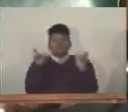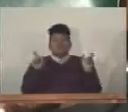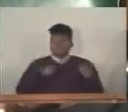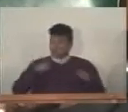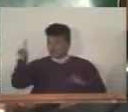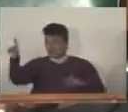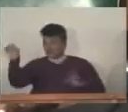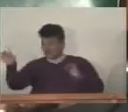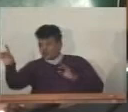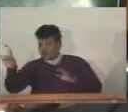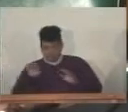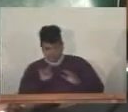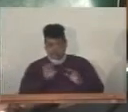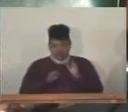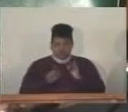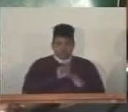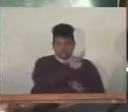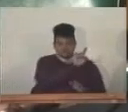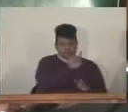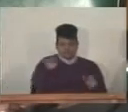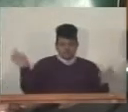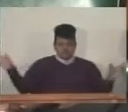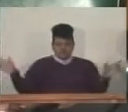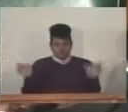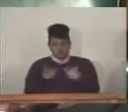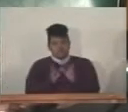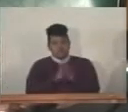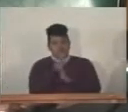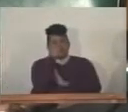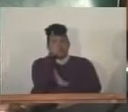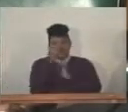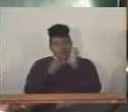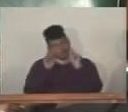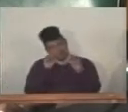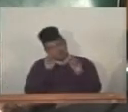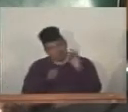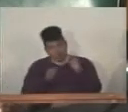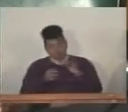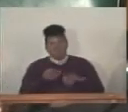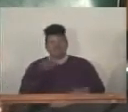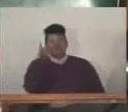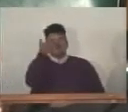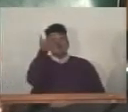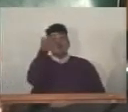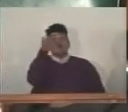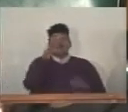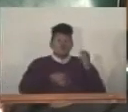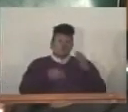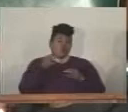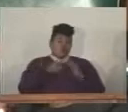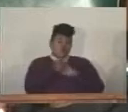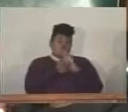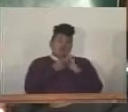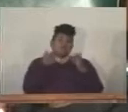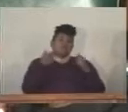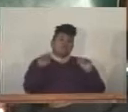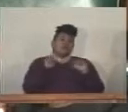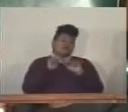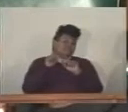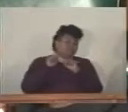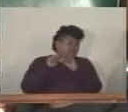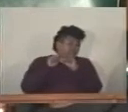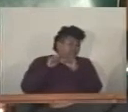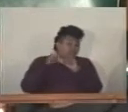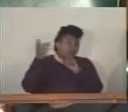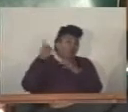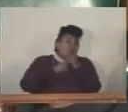that are triable either way in the parish court or on an indictment or summarily. Mr. President, by Rule